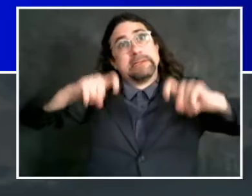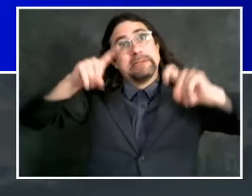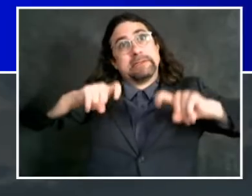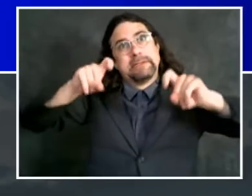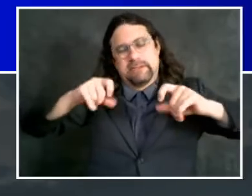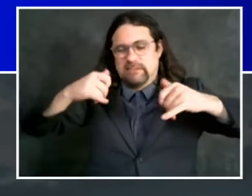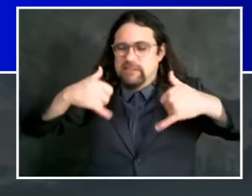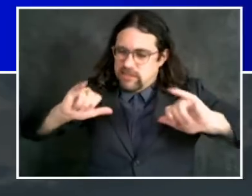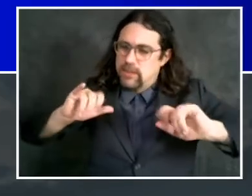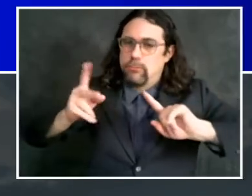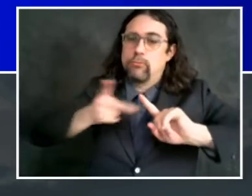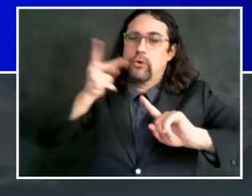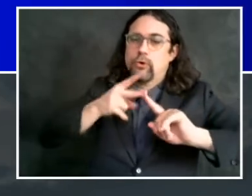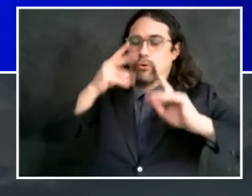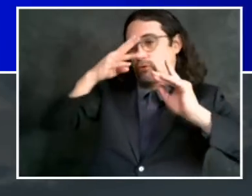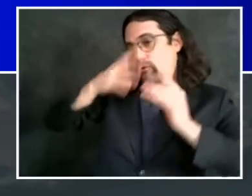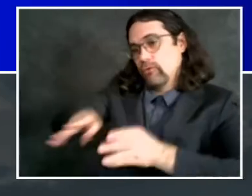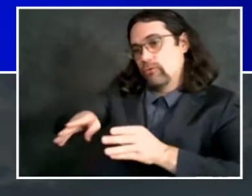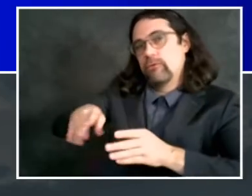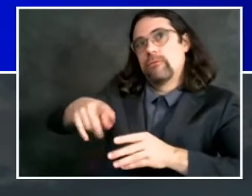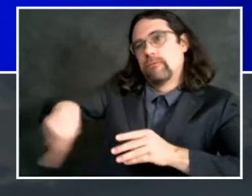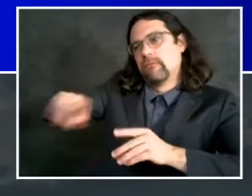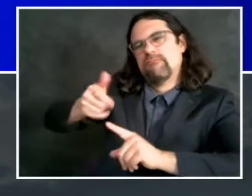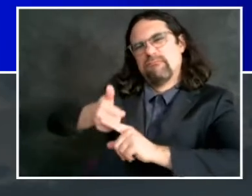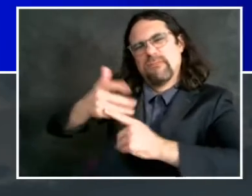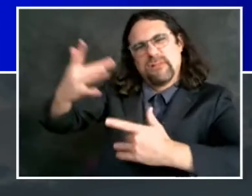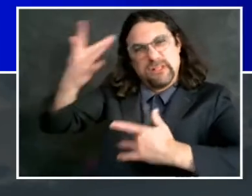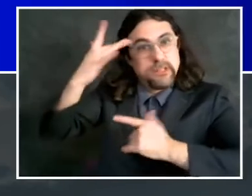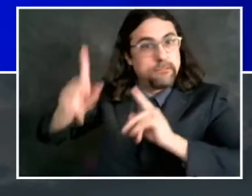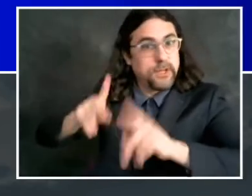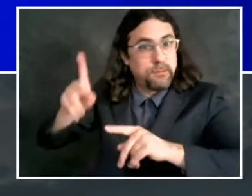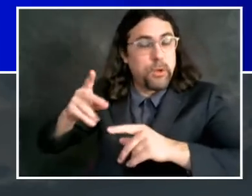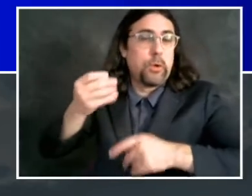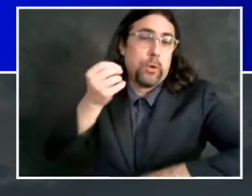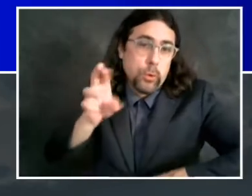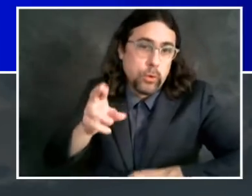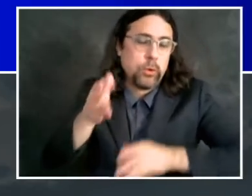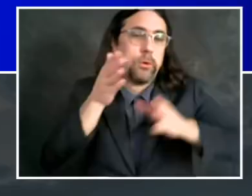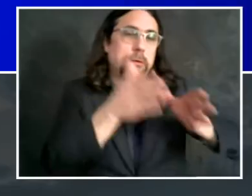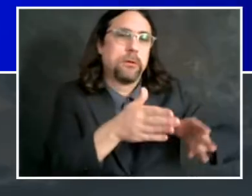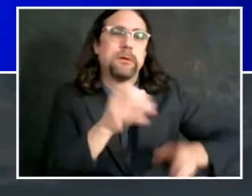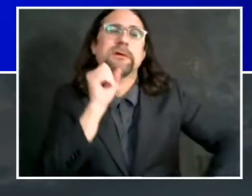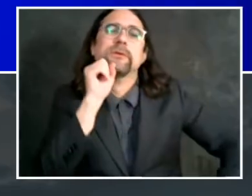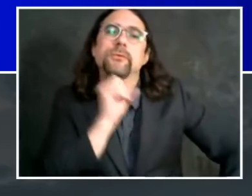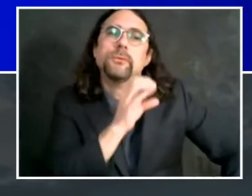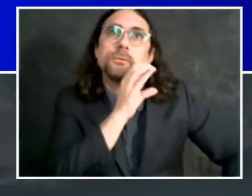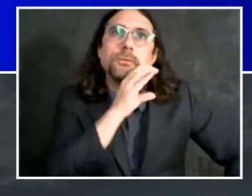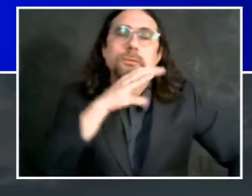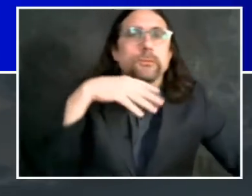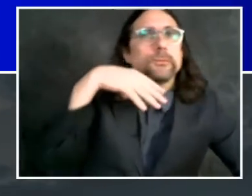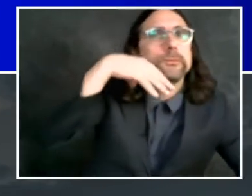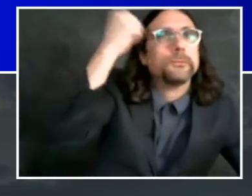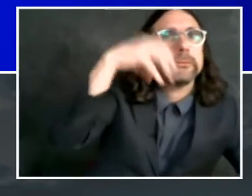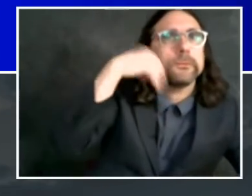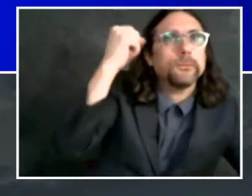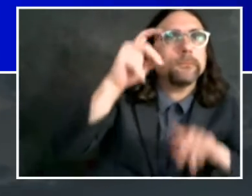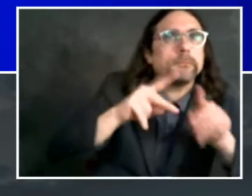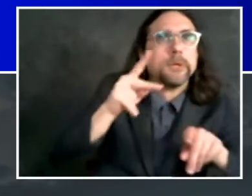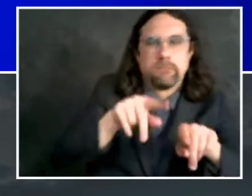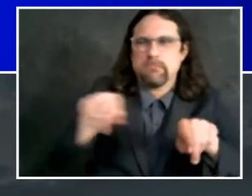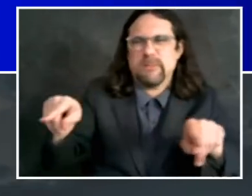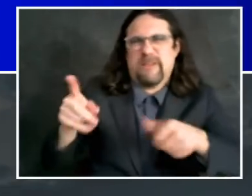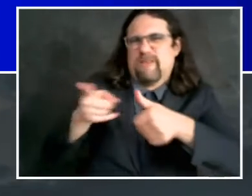in the communities that are having the toughest time of the coronavirus that then will blend into a true citywide test and